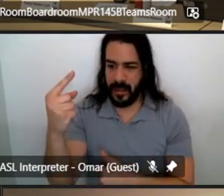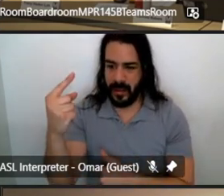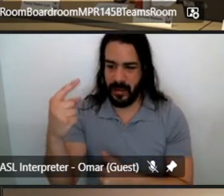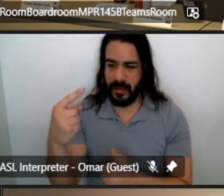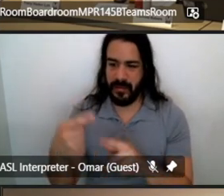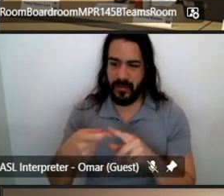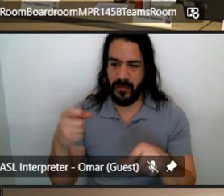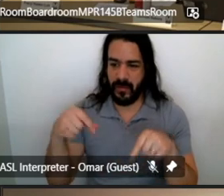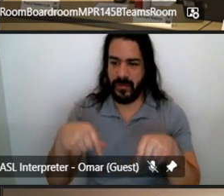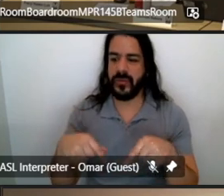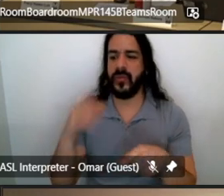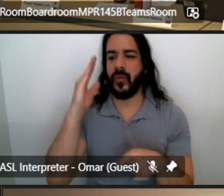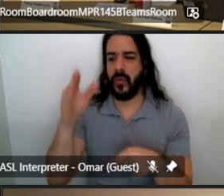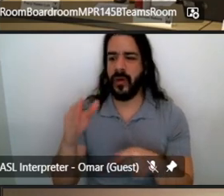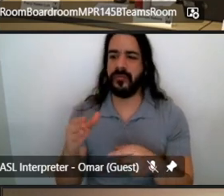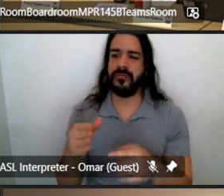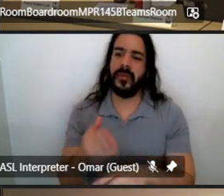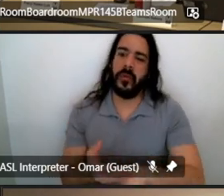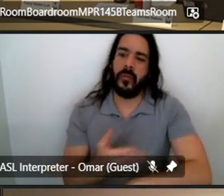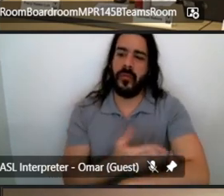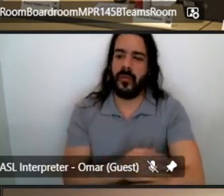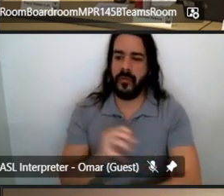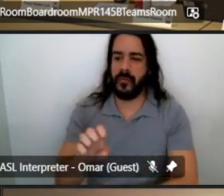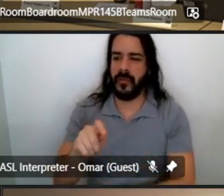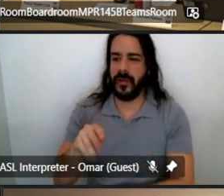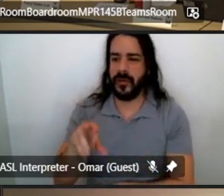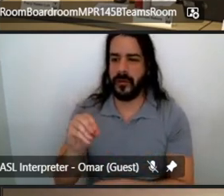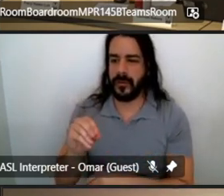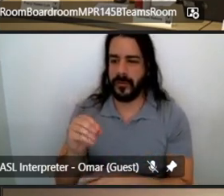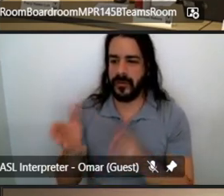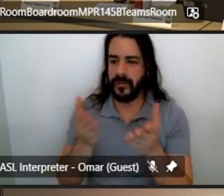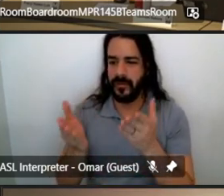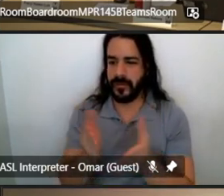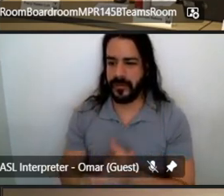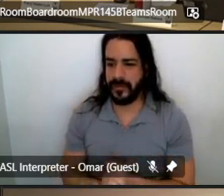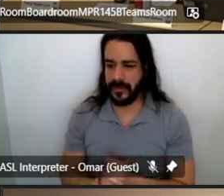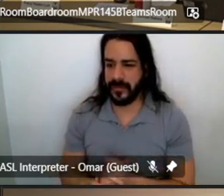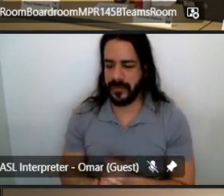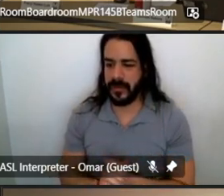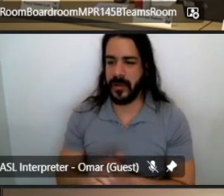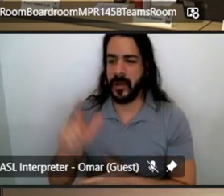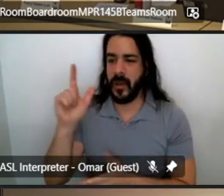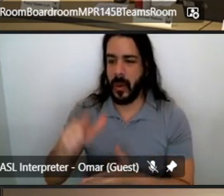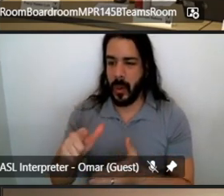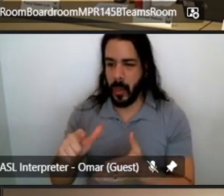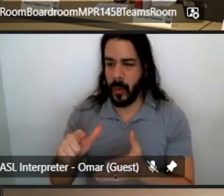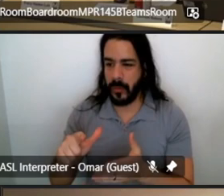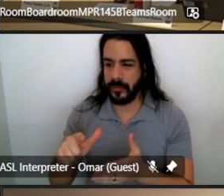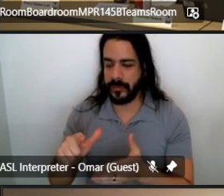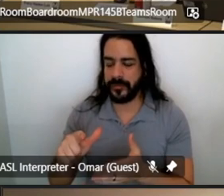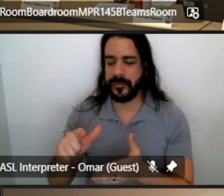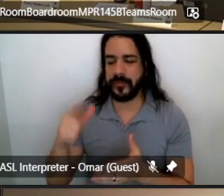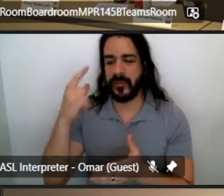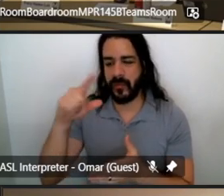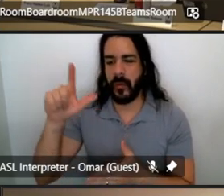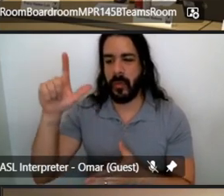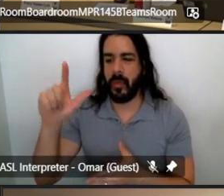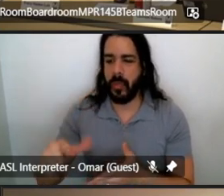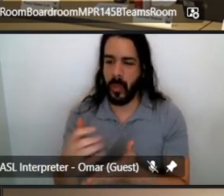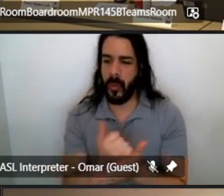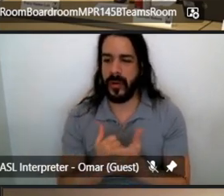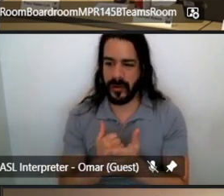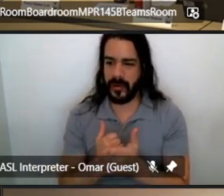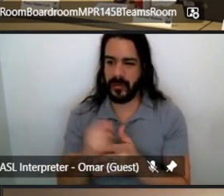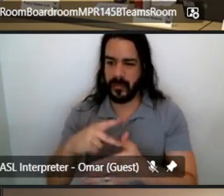towards making Metro service better. In fact, whether it's the low-income fare program, the wayfinding signage